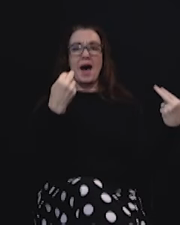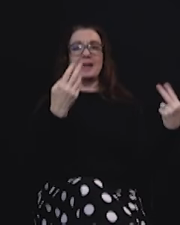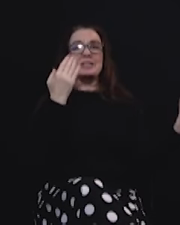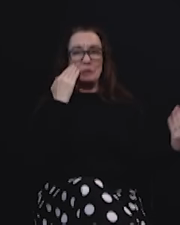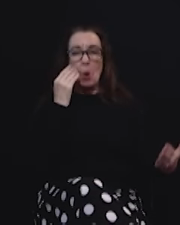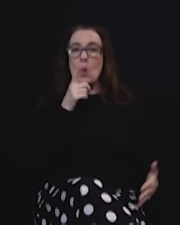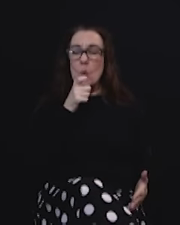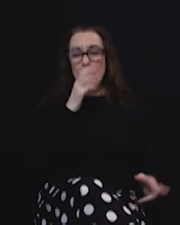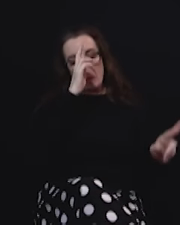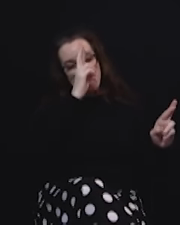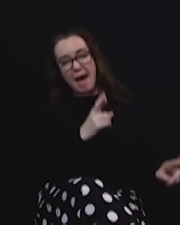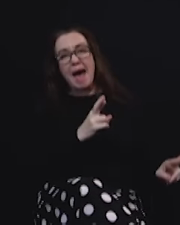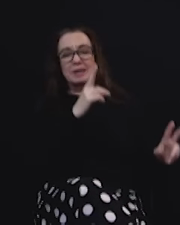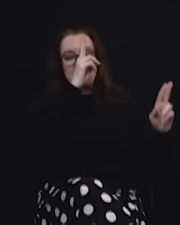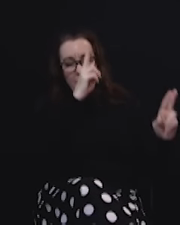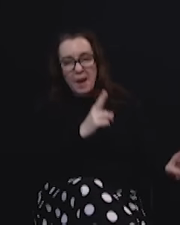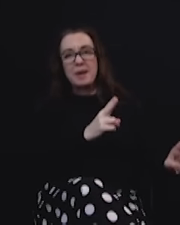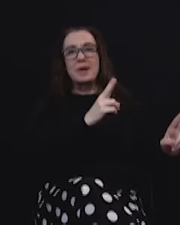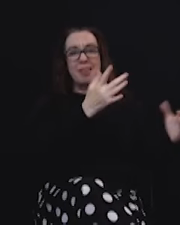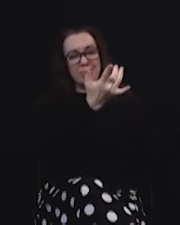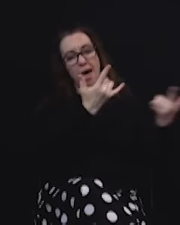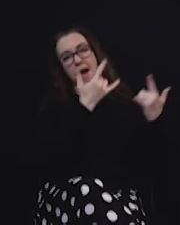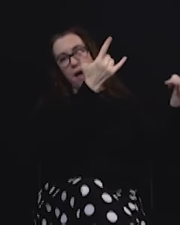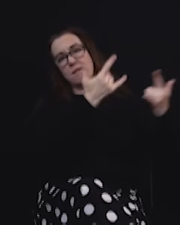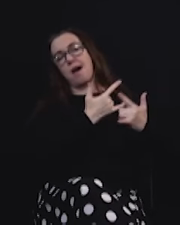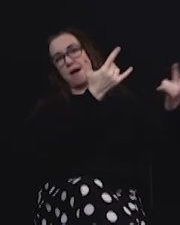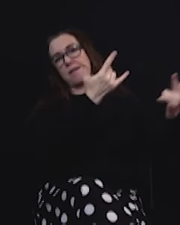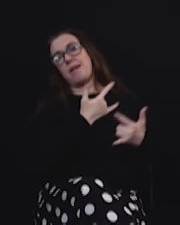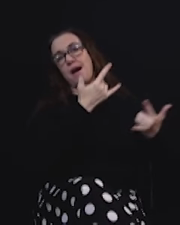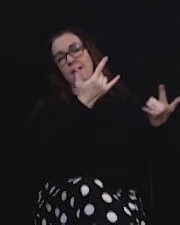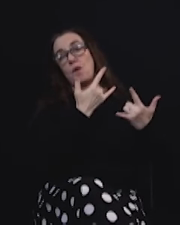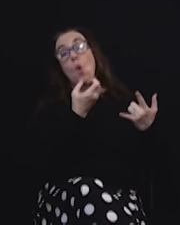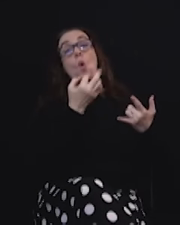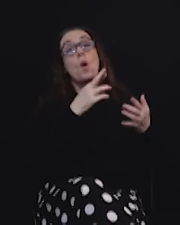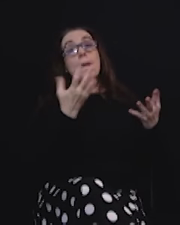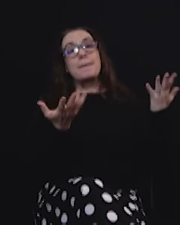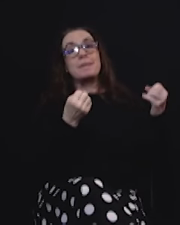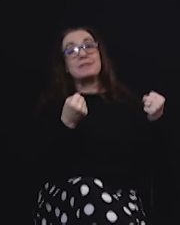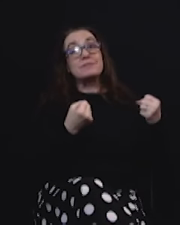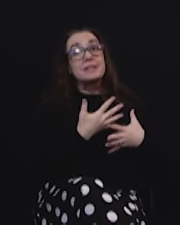Everybody respects you. Everybody honors you. Everybody loves you or fears you.